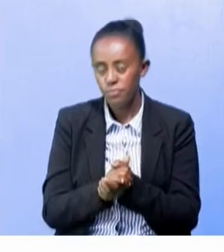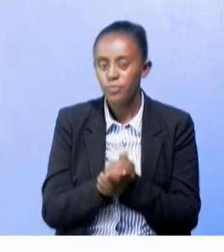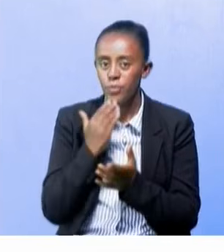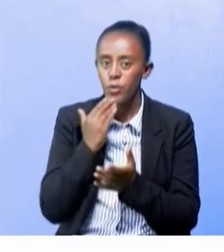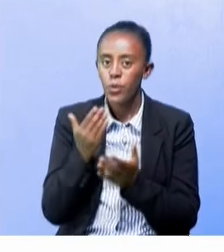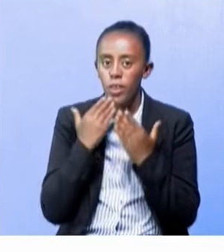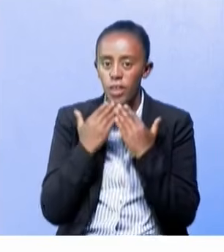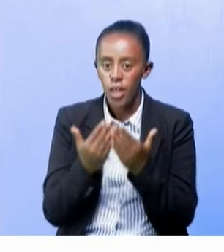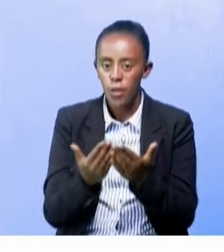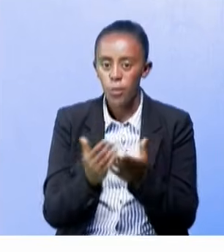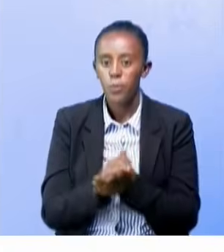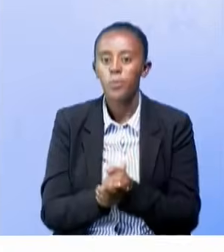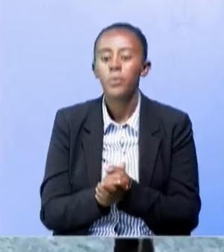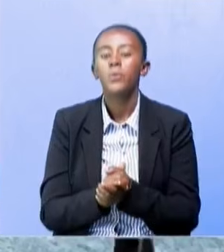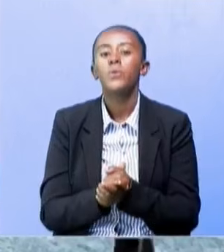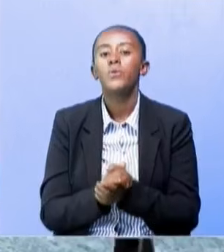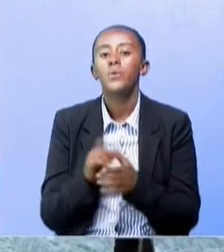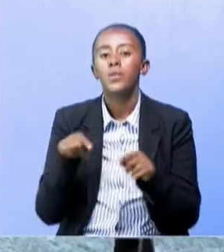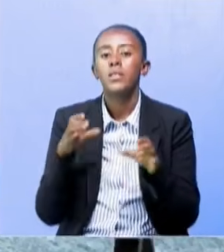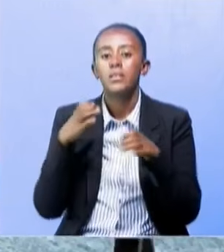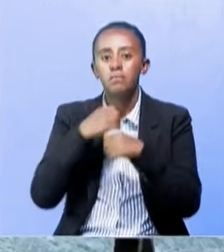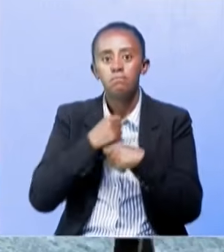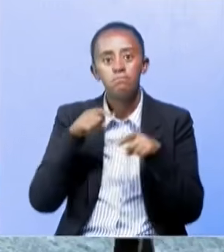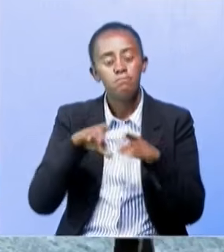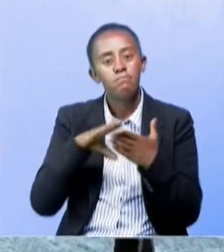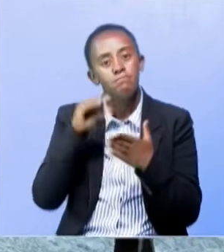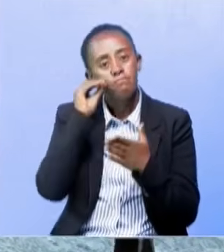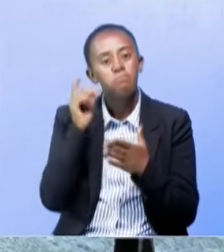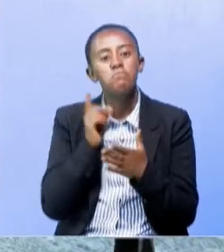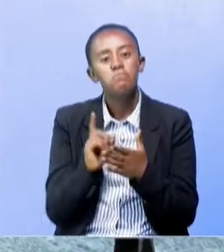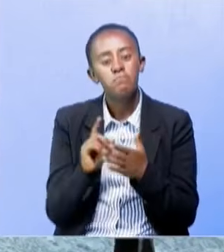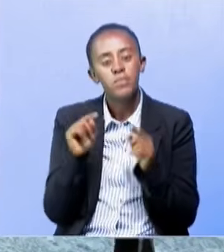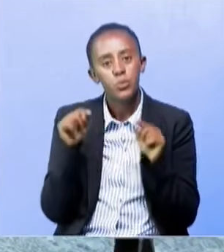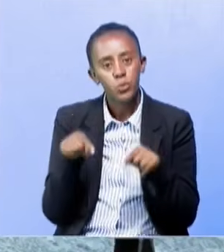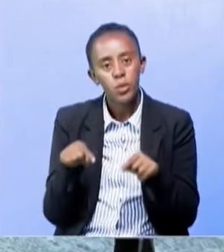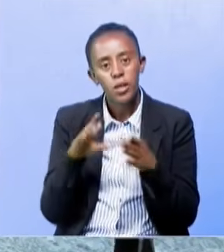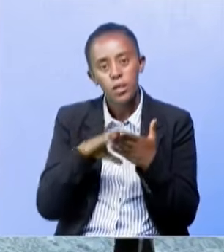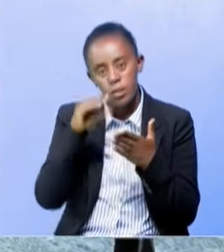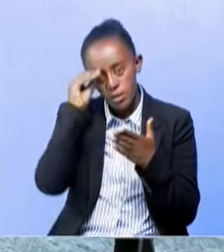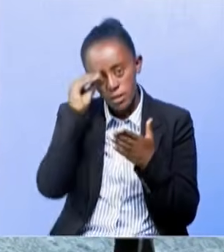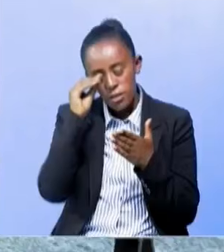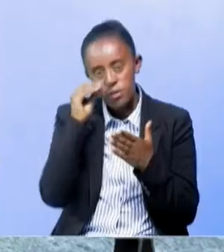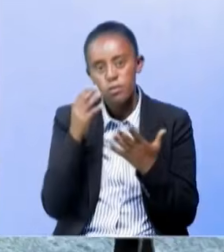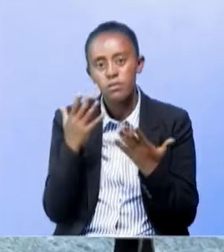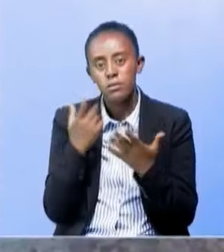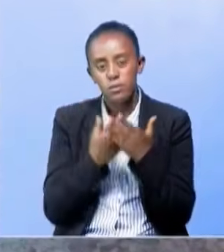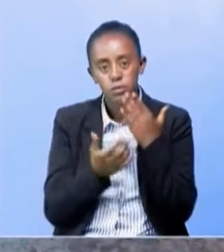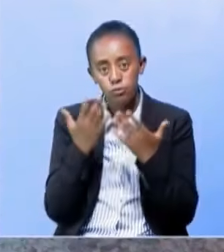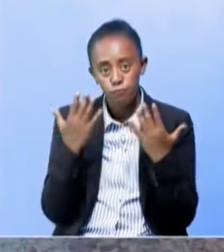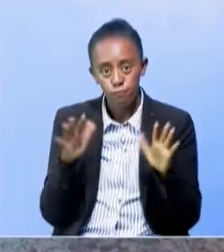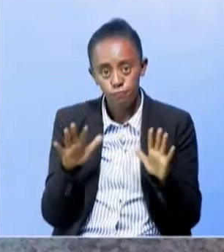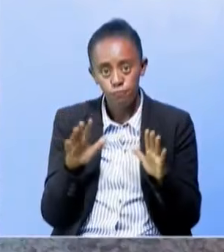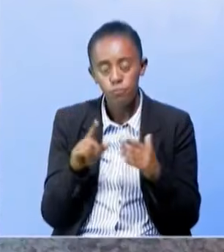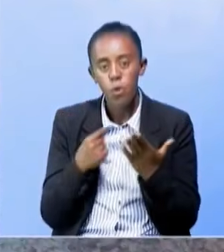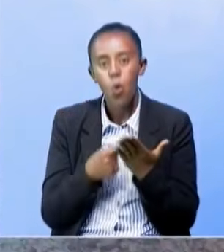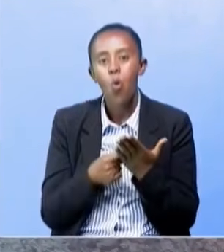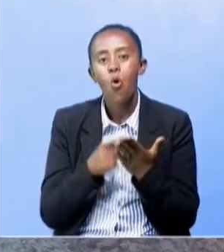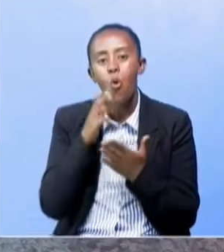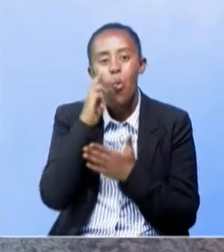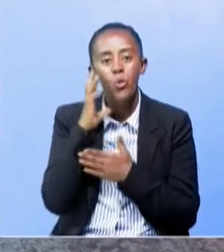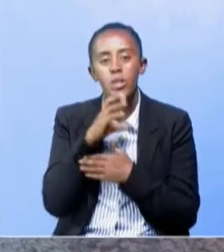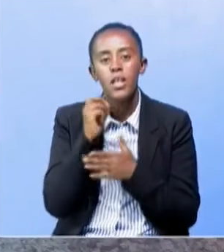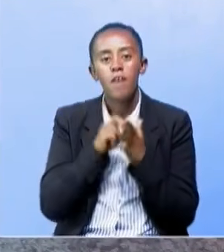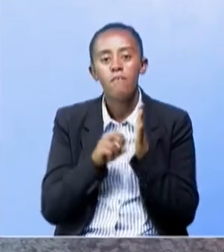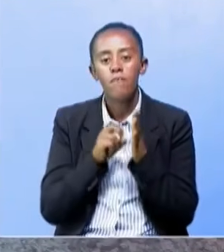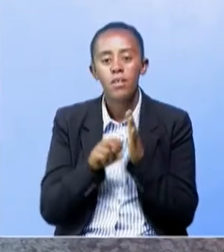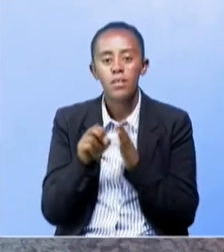Good, thank you very much. Let's summarize what we have learned today. Today, we've talked about a cause and